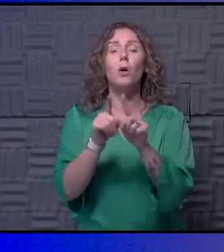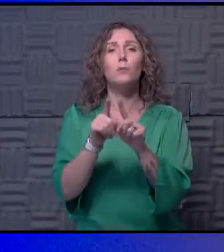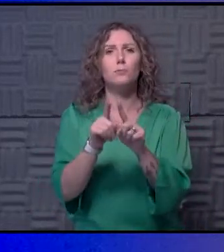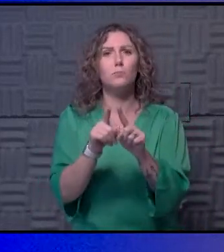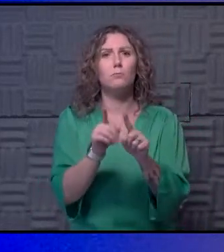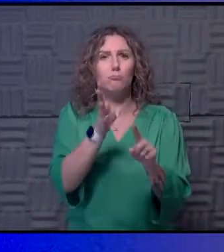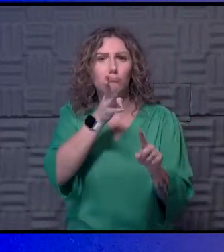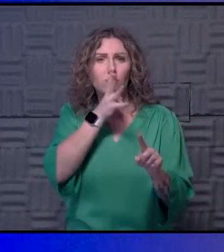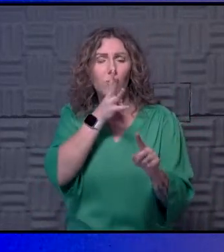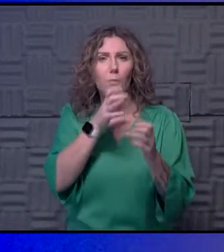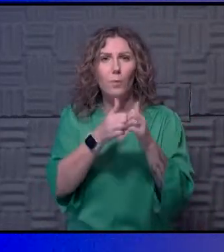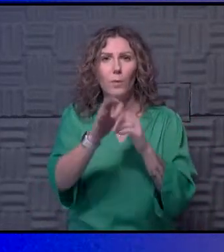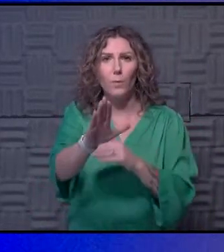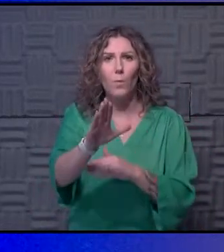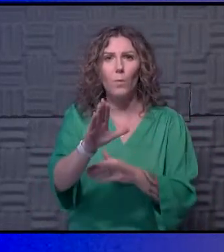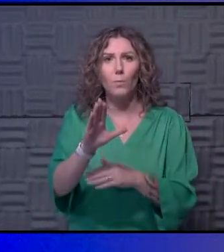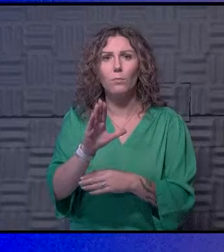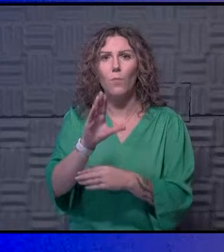your